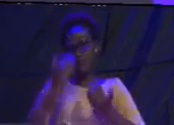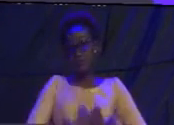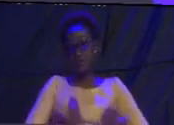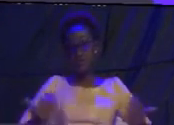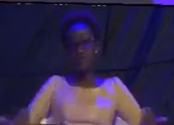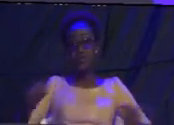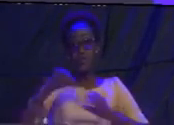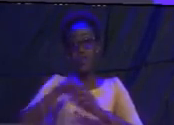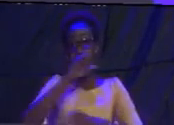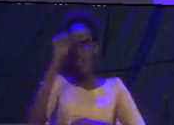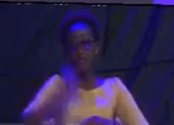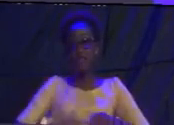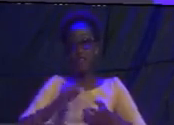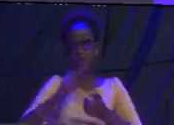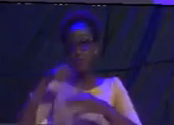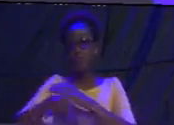worsening.